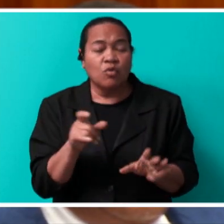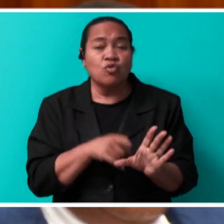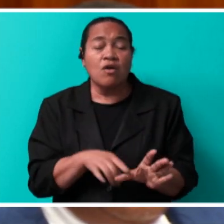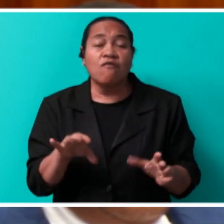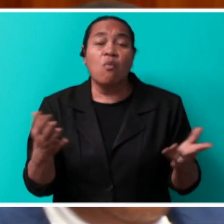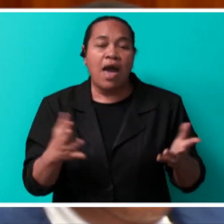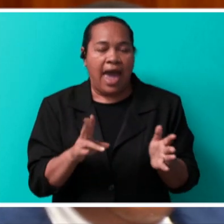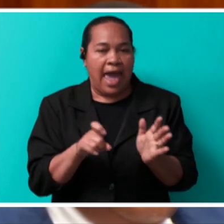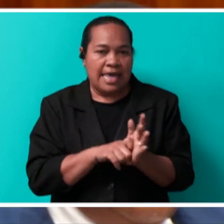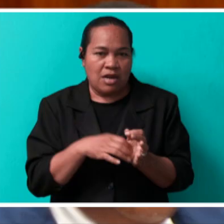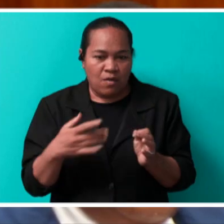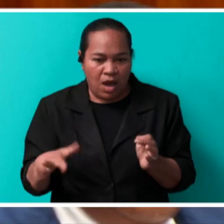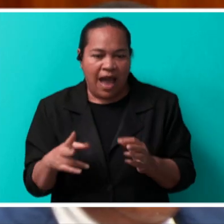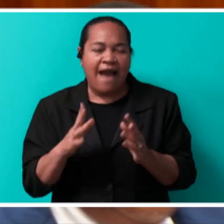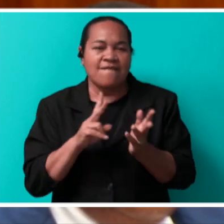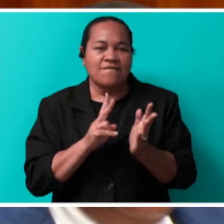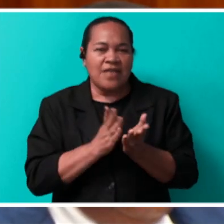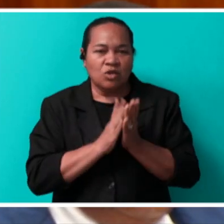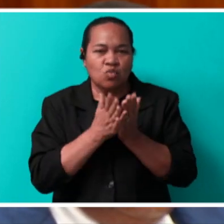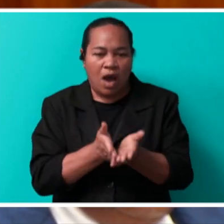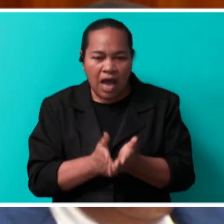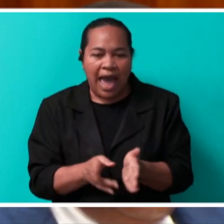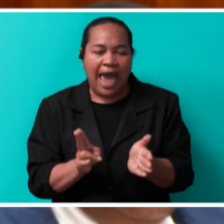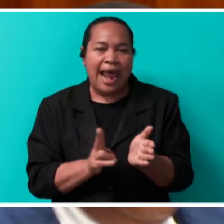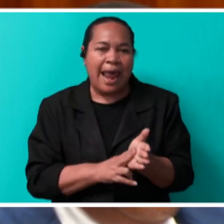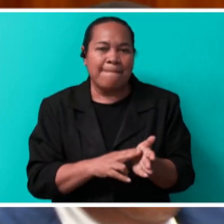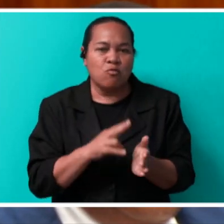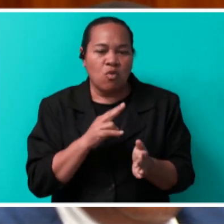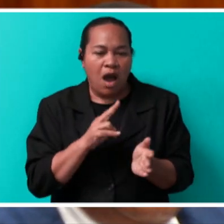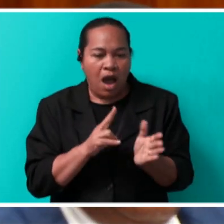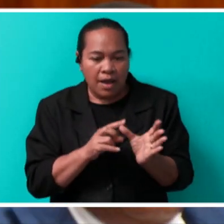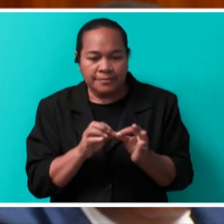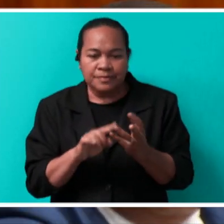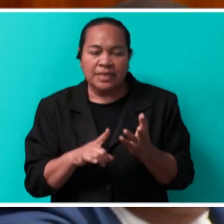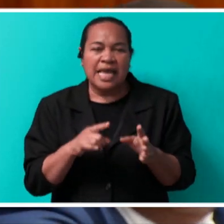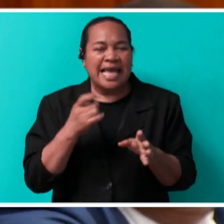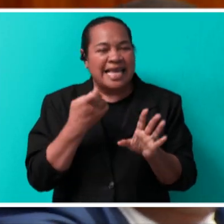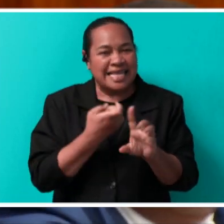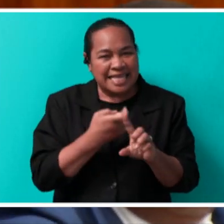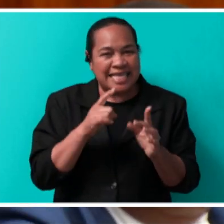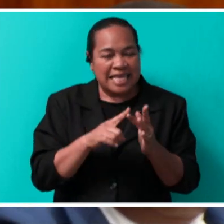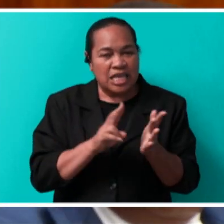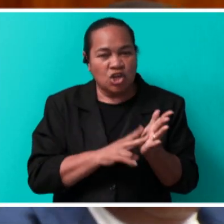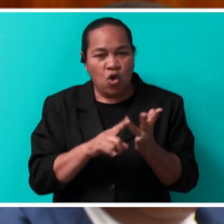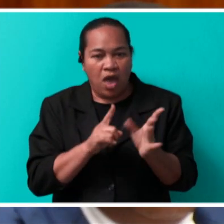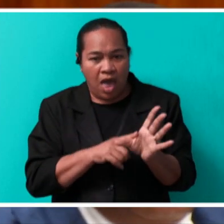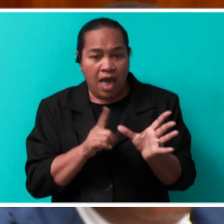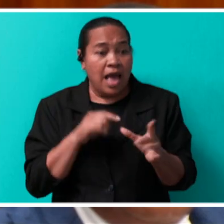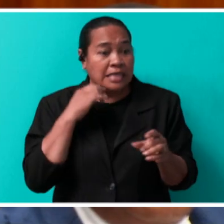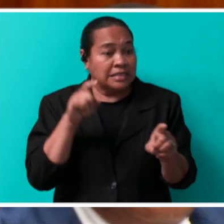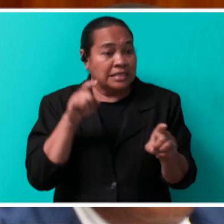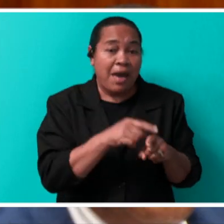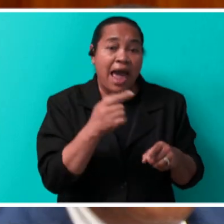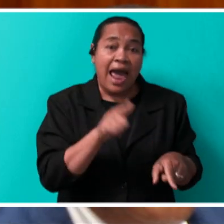like Rewanga, Batuanga, Nambua, Kinoya, and the surrounding areas. In Lemi, where Polytech has set